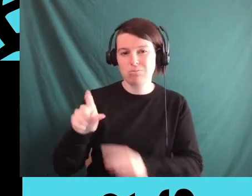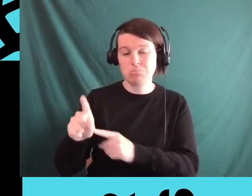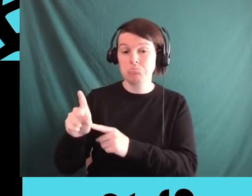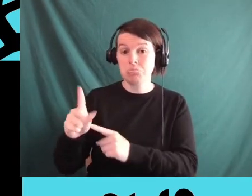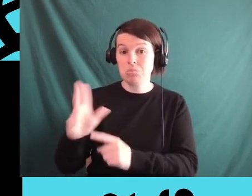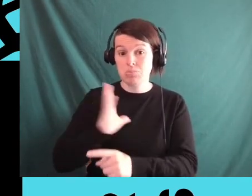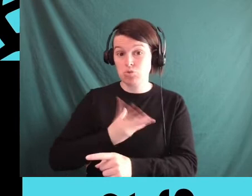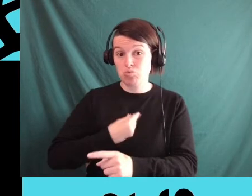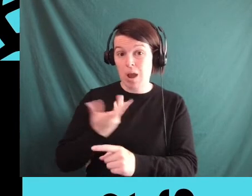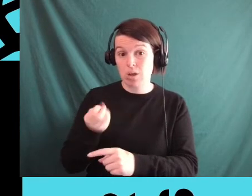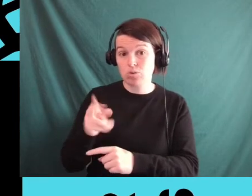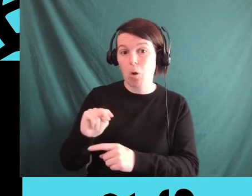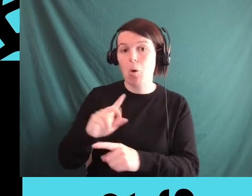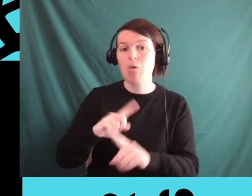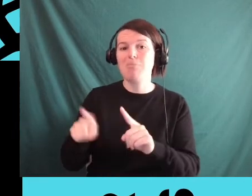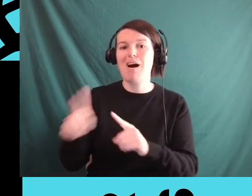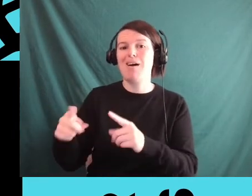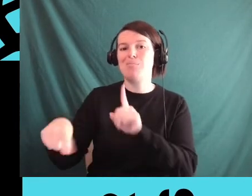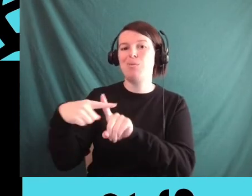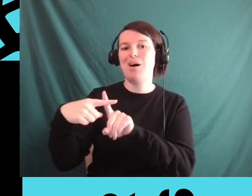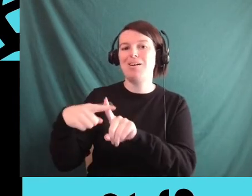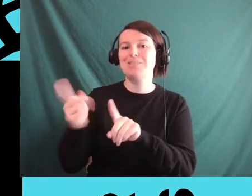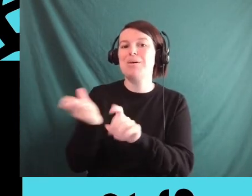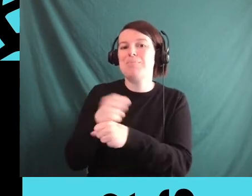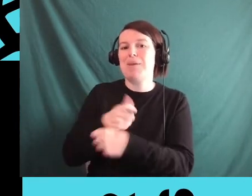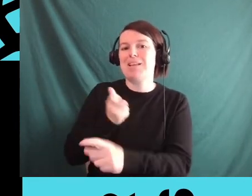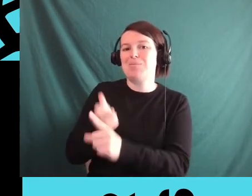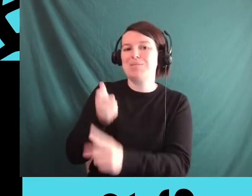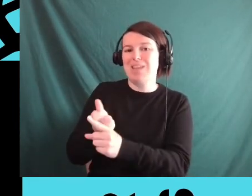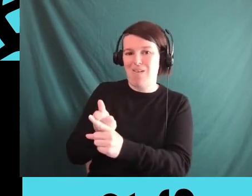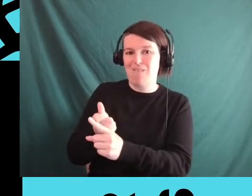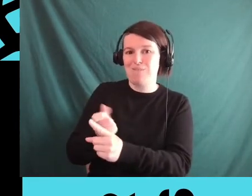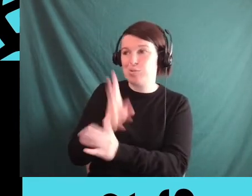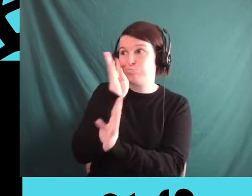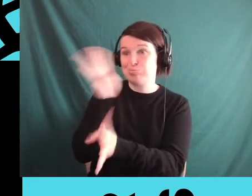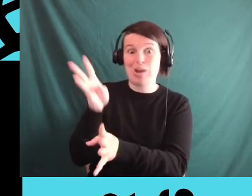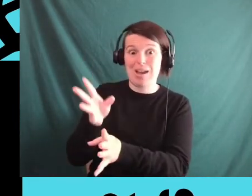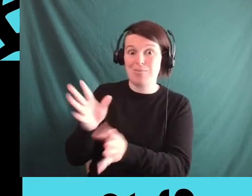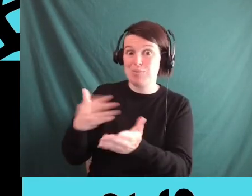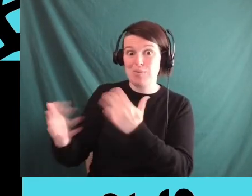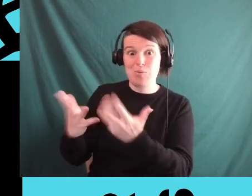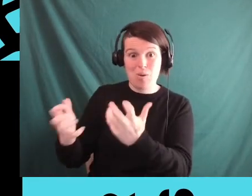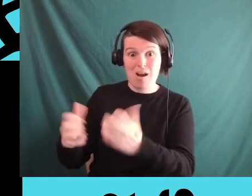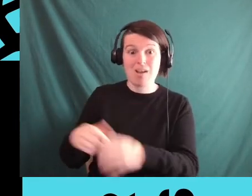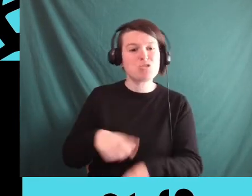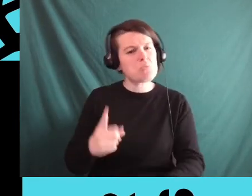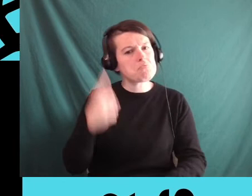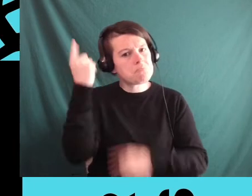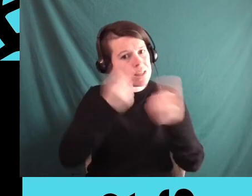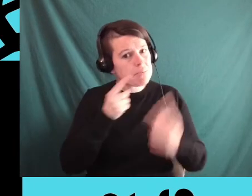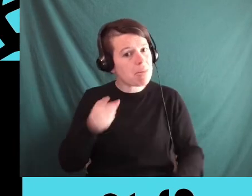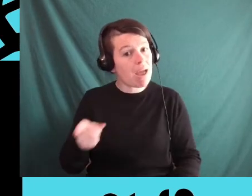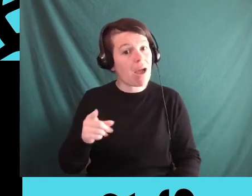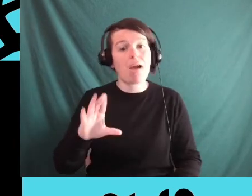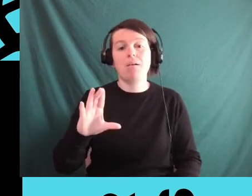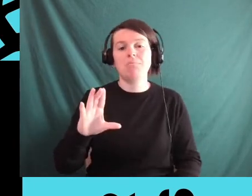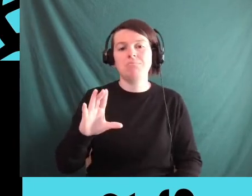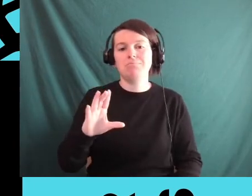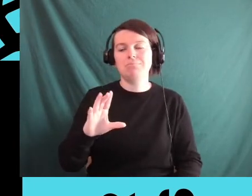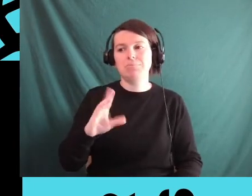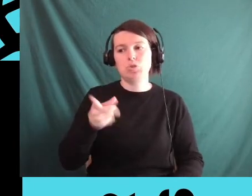make custom-made binders. So if you're not having luck with some of these other brands, you might want to consider getting a custom-made binder